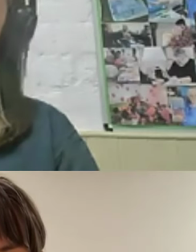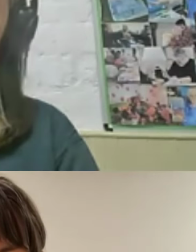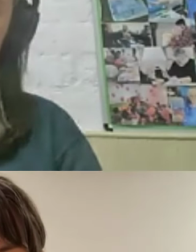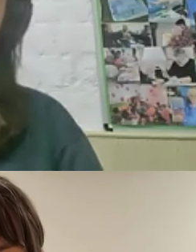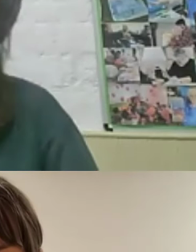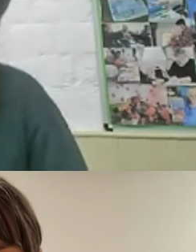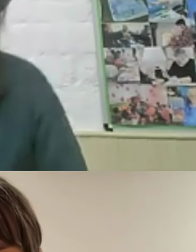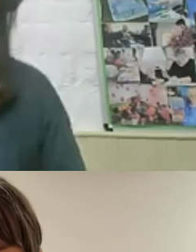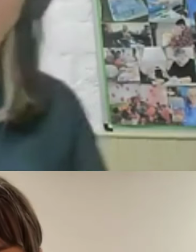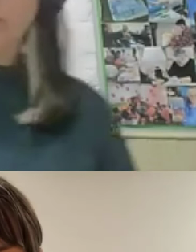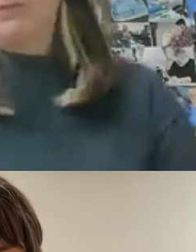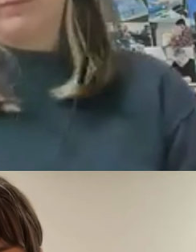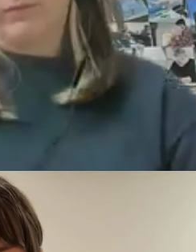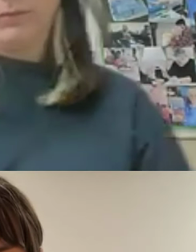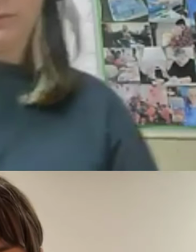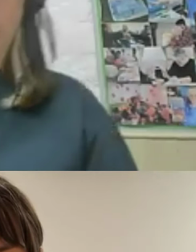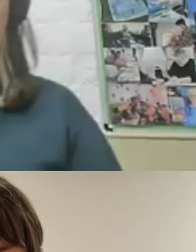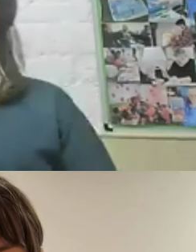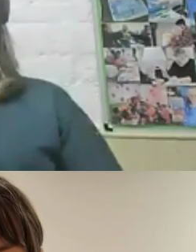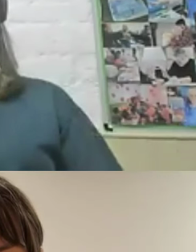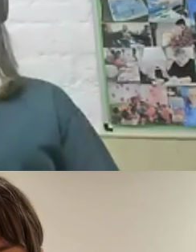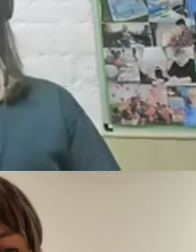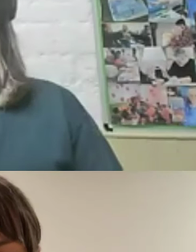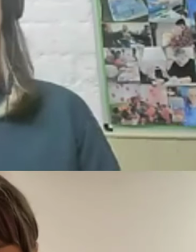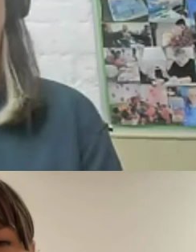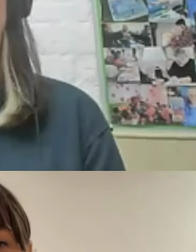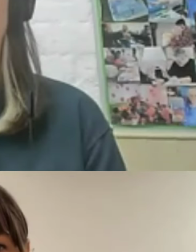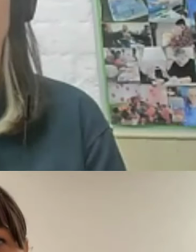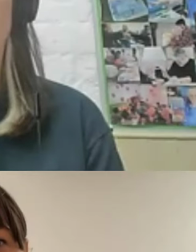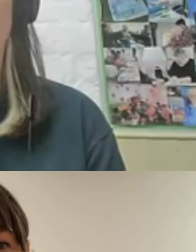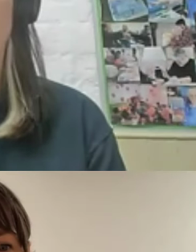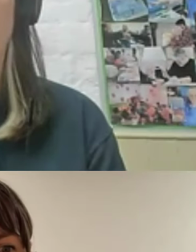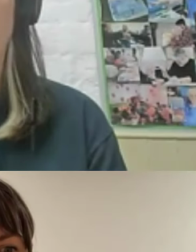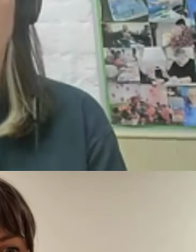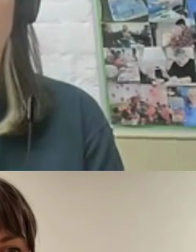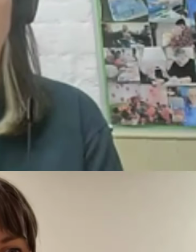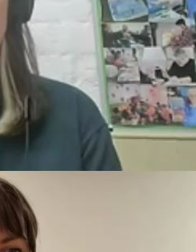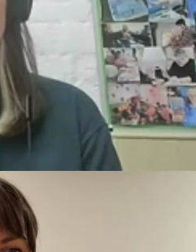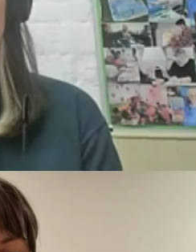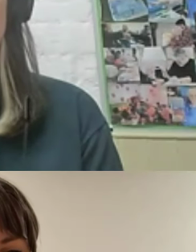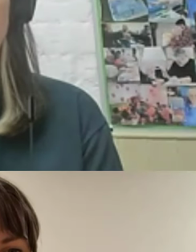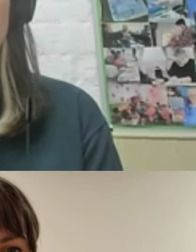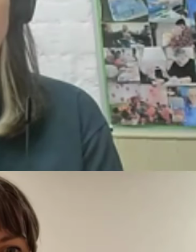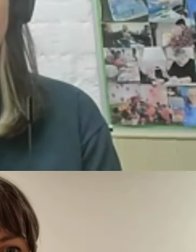via that. So growing the circus community, but the circus in care community.